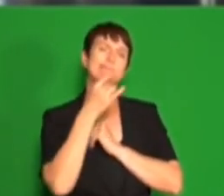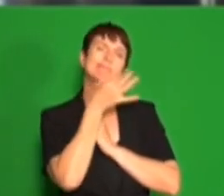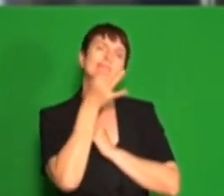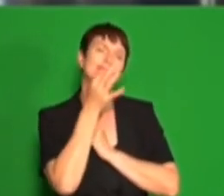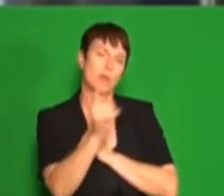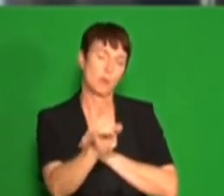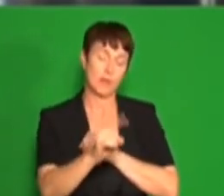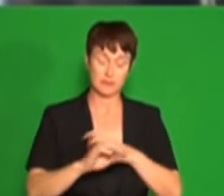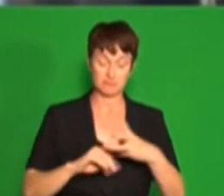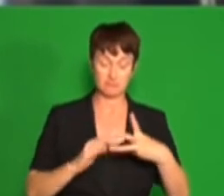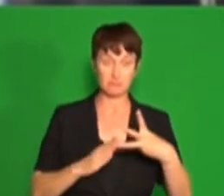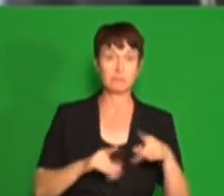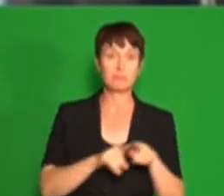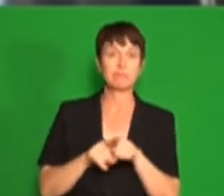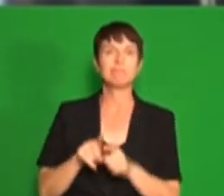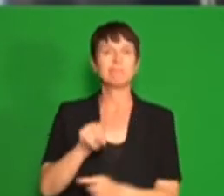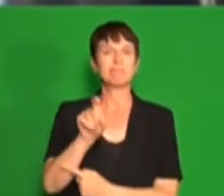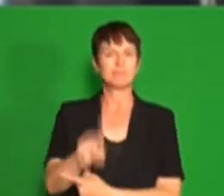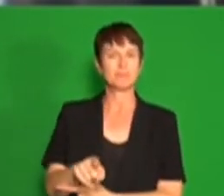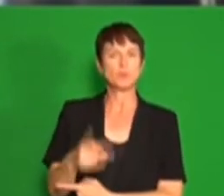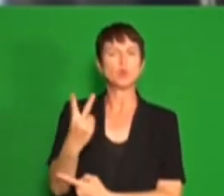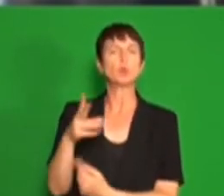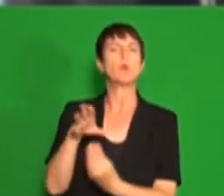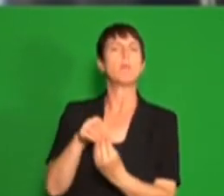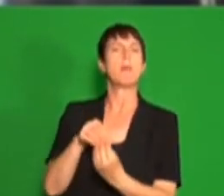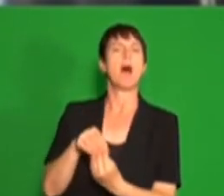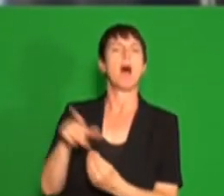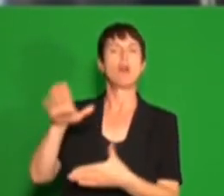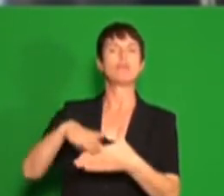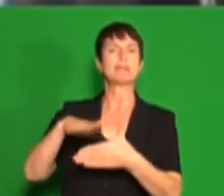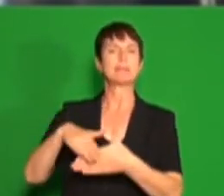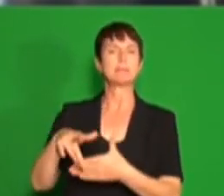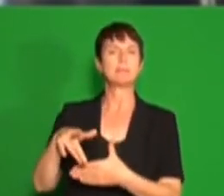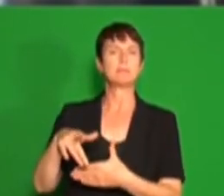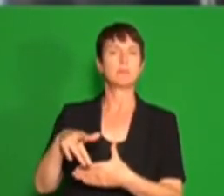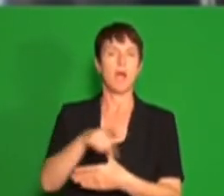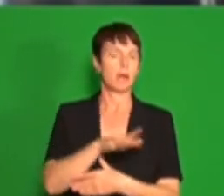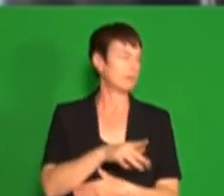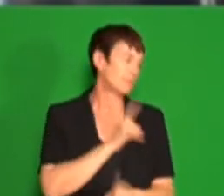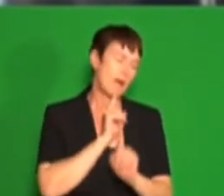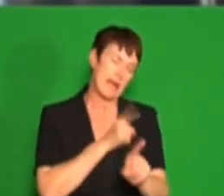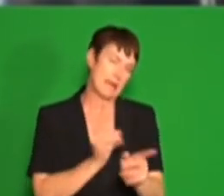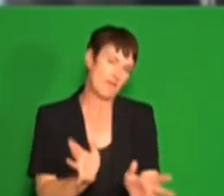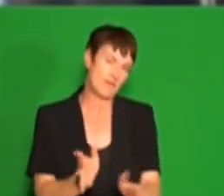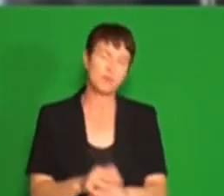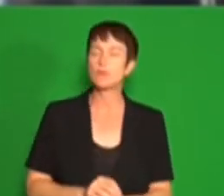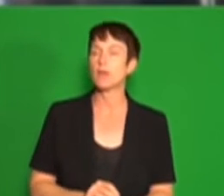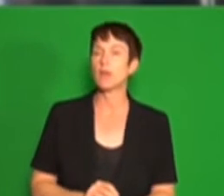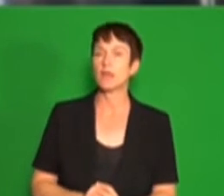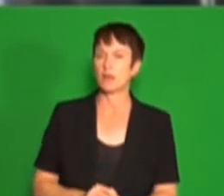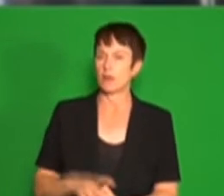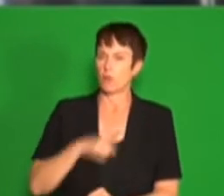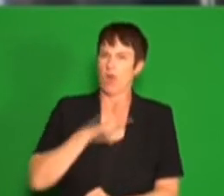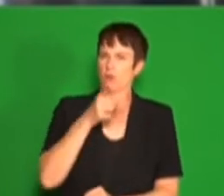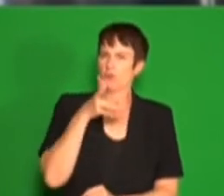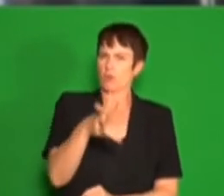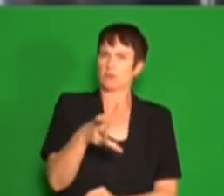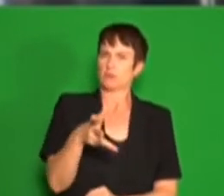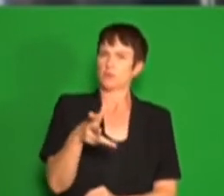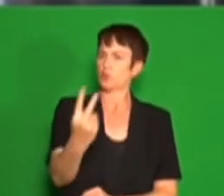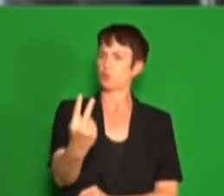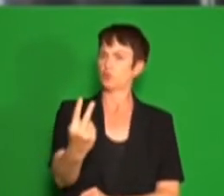why two of the MPC members preferred, you've already answered that one, Governor, preferred rates to be cut? Are